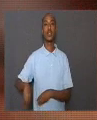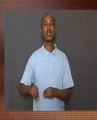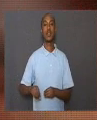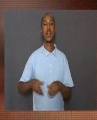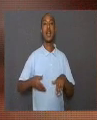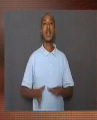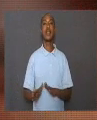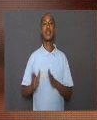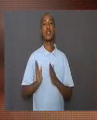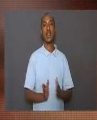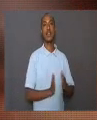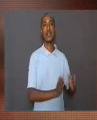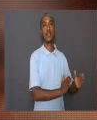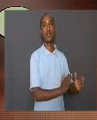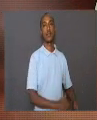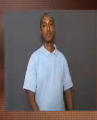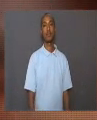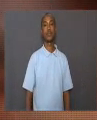Students, let's get ready.